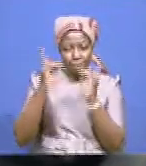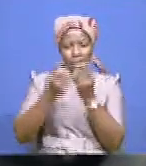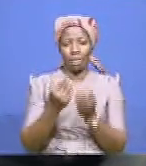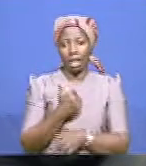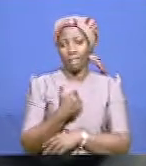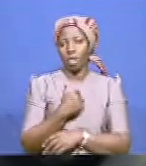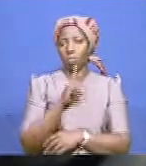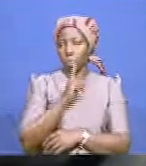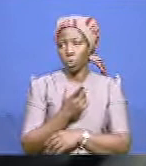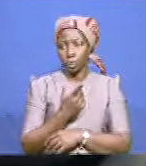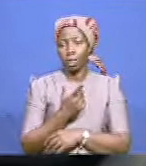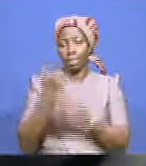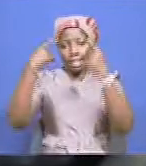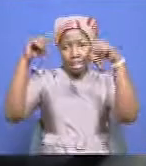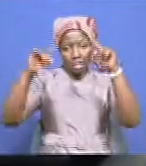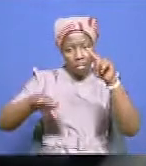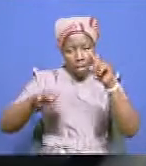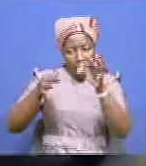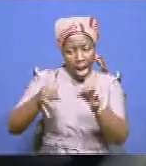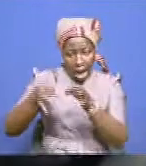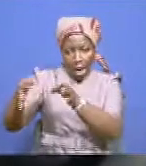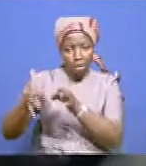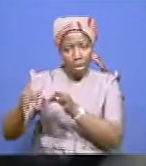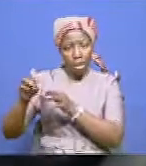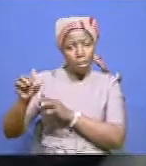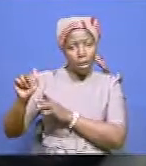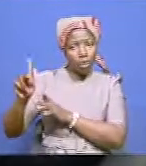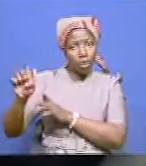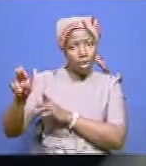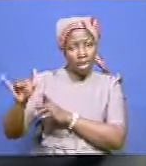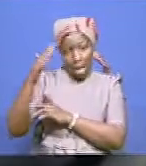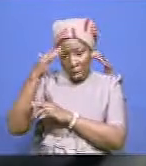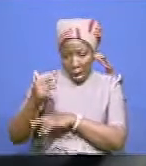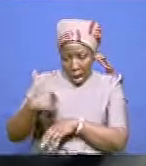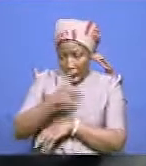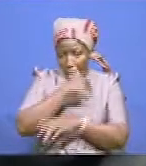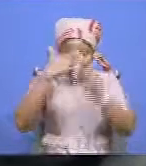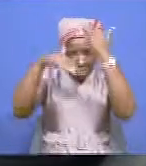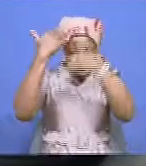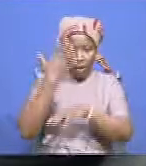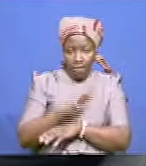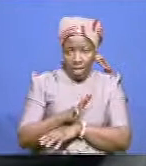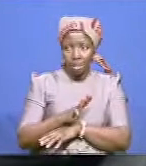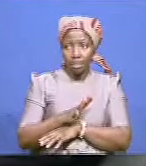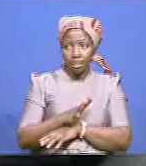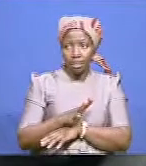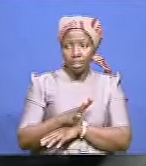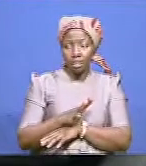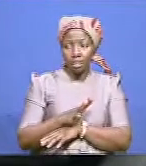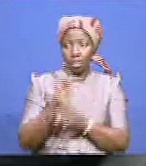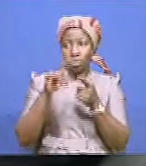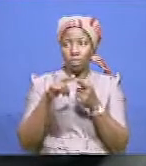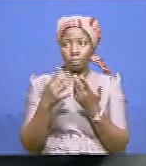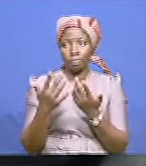And therefore, the success of accountability in Makueni, and why, in my view, we qualified to have